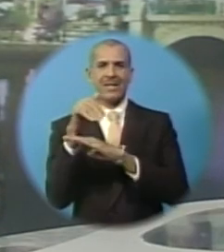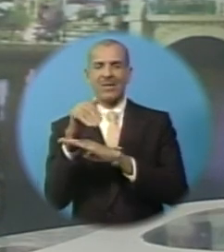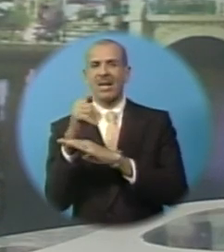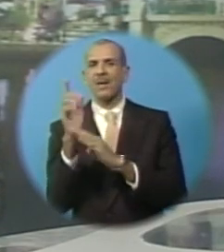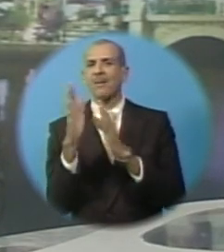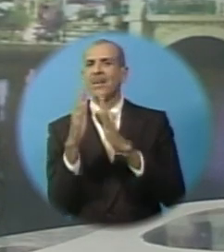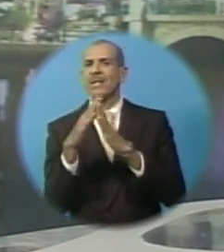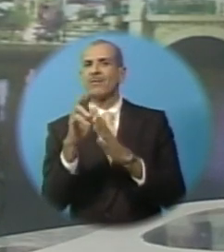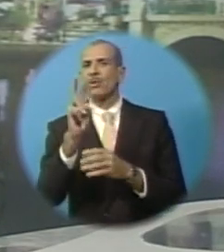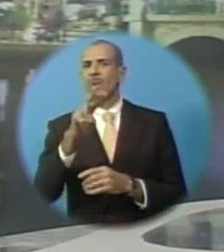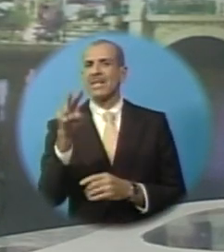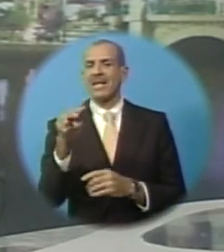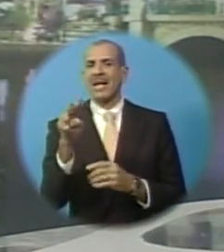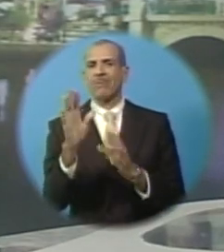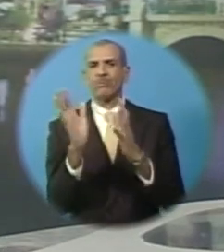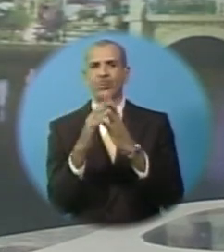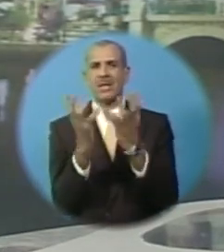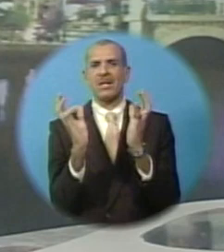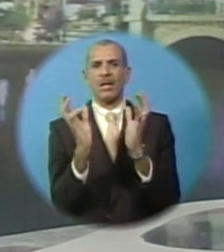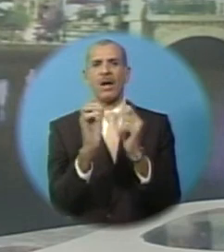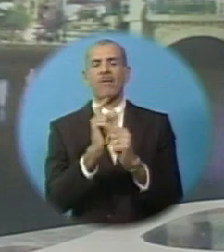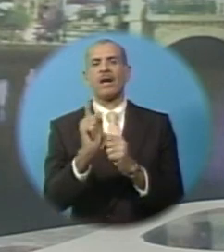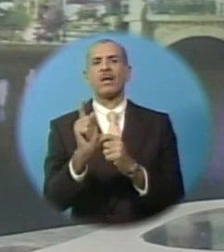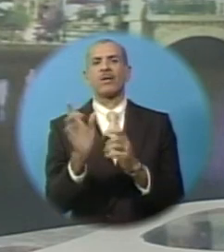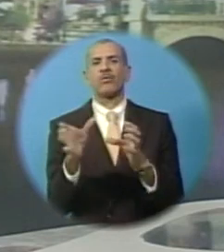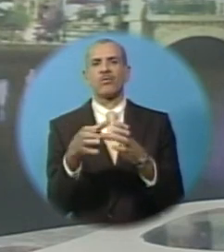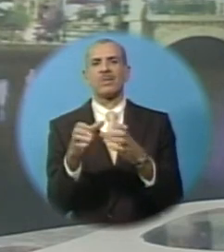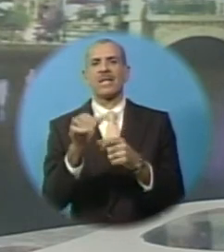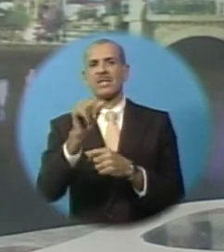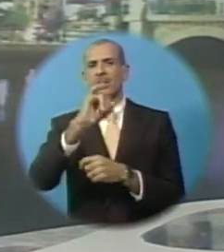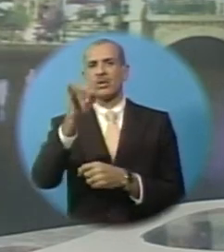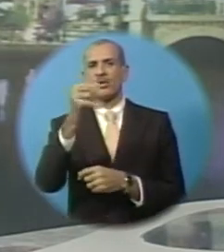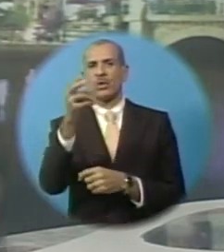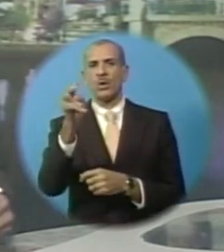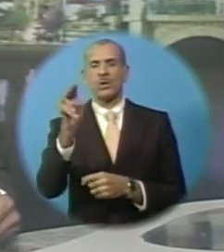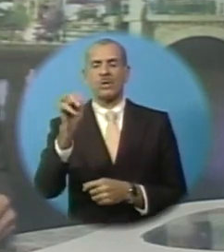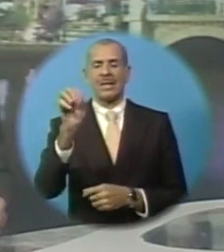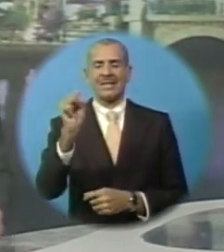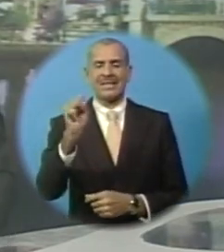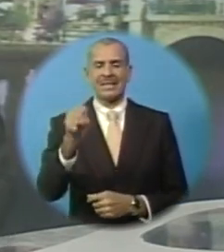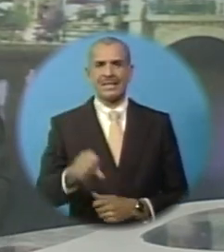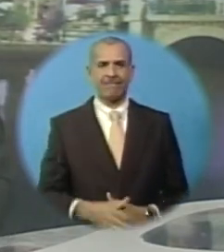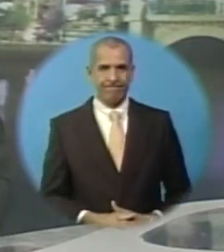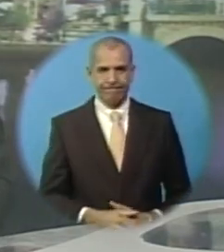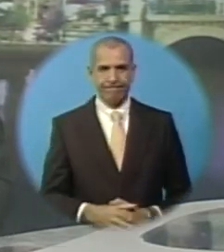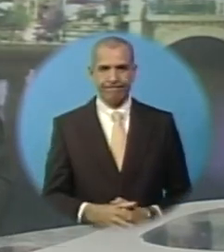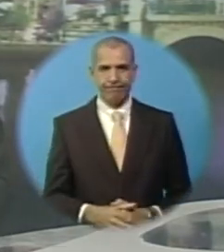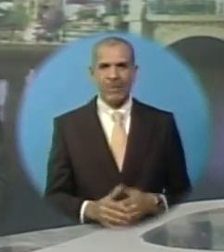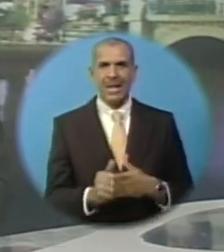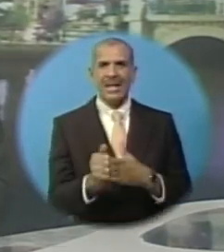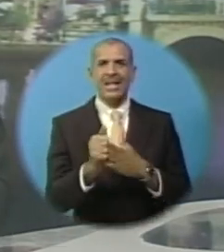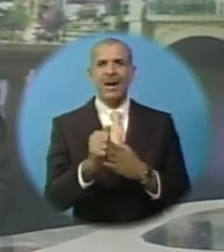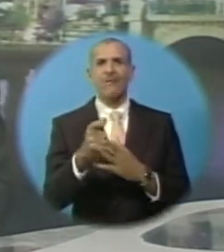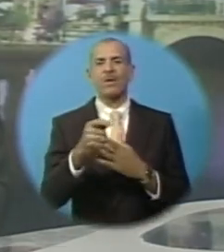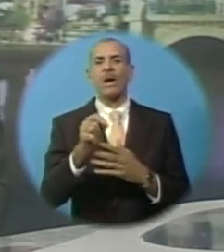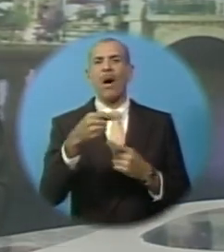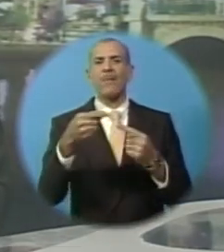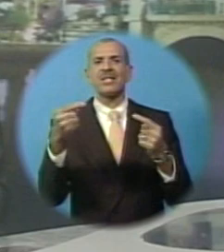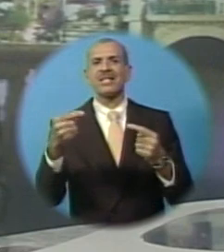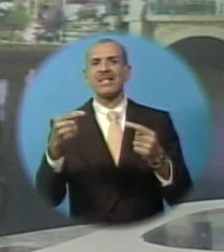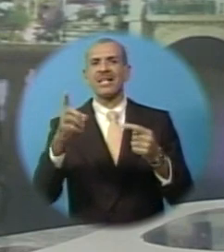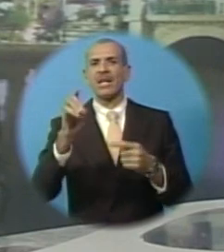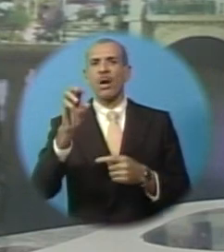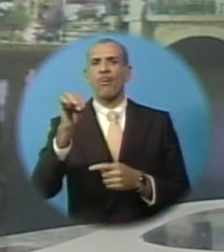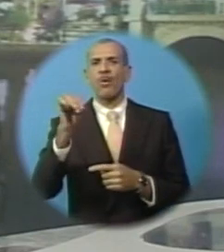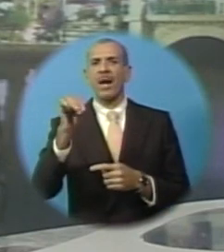of the 22nd session of the Conference of Parties in St. John's. Leader of the main opposition New Democratic Party in